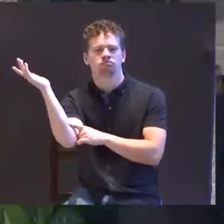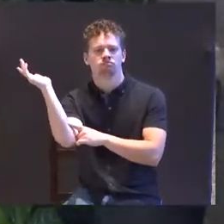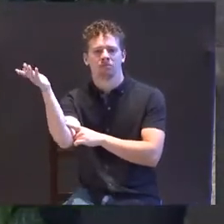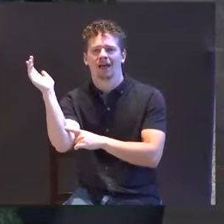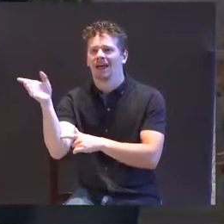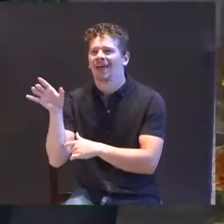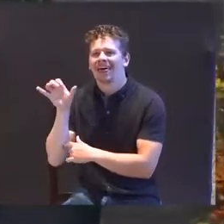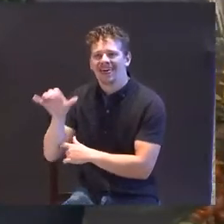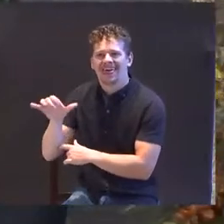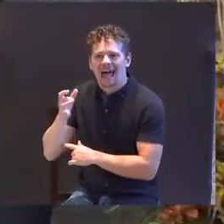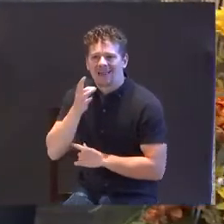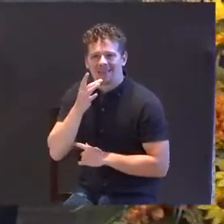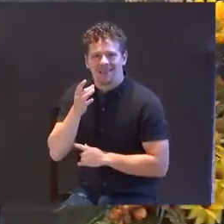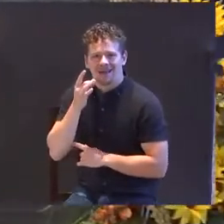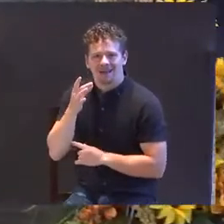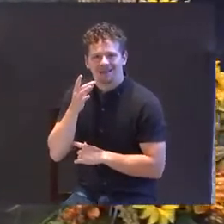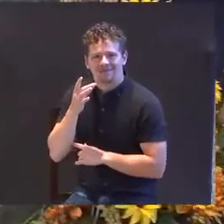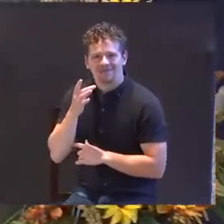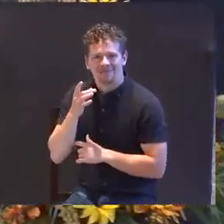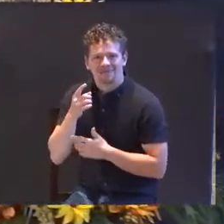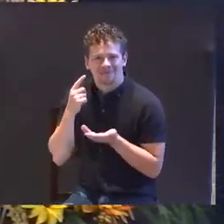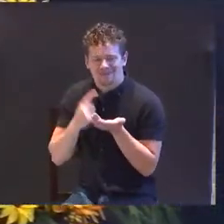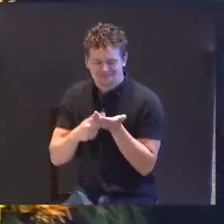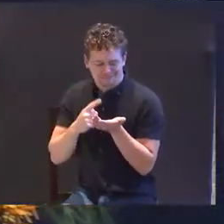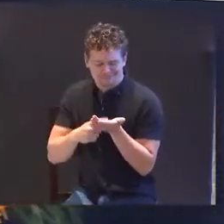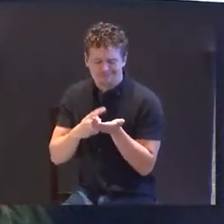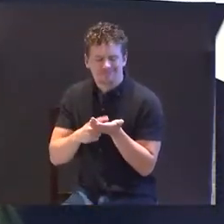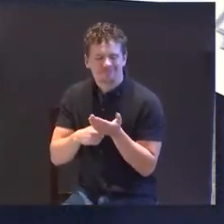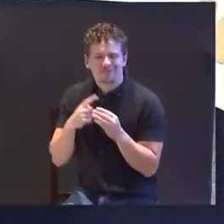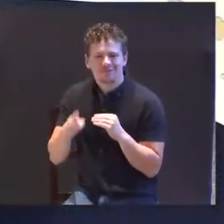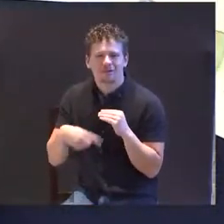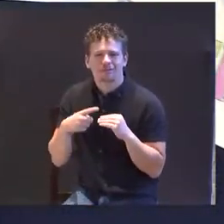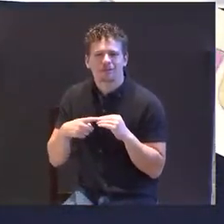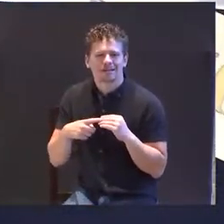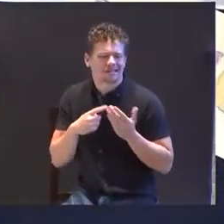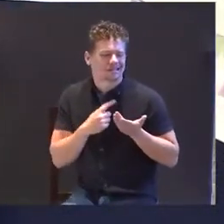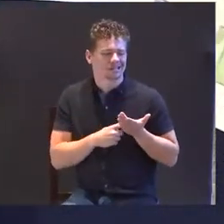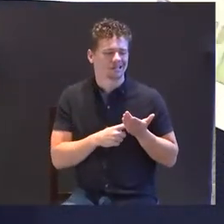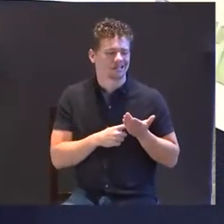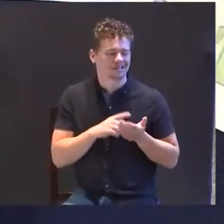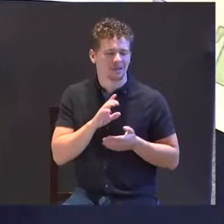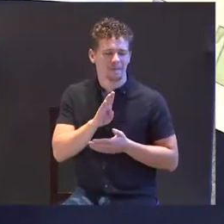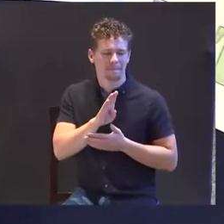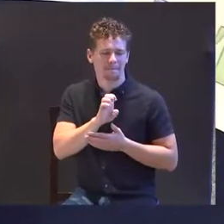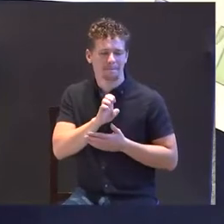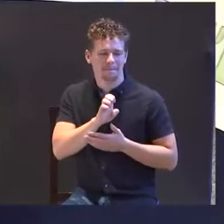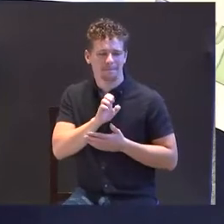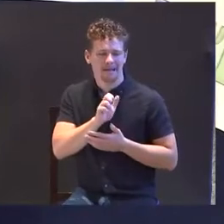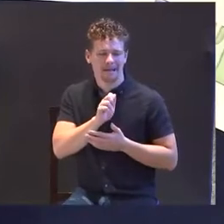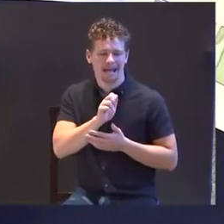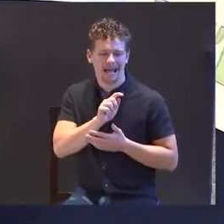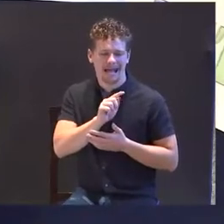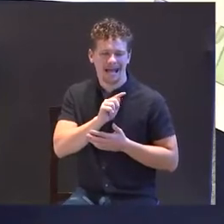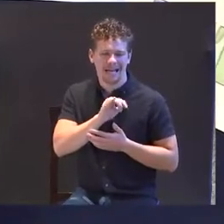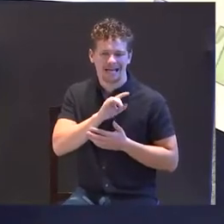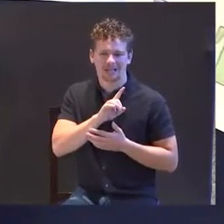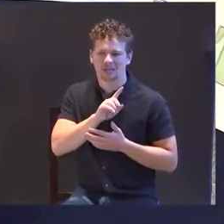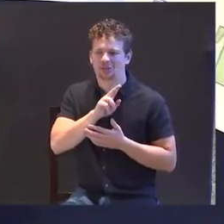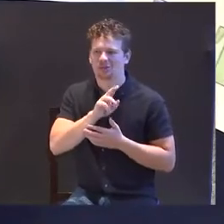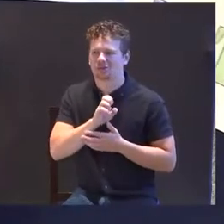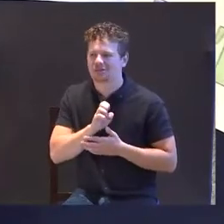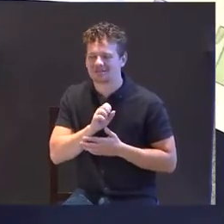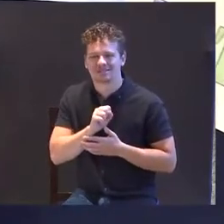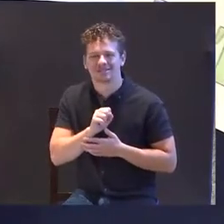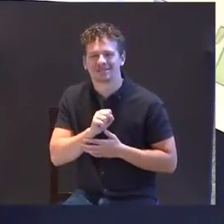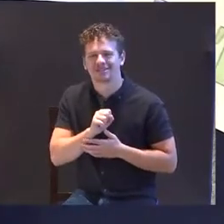about light. In that first sermon, he'd already gone through the Beatitudes, or I like to call different attitudes that we are